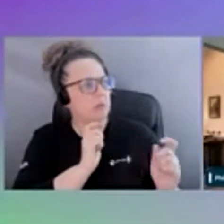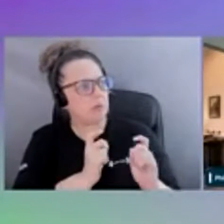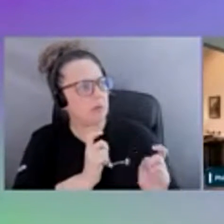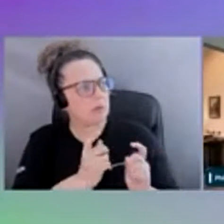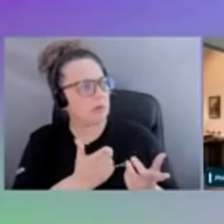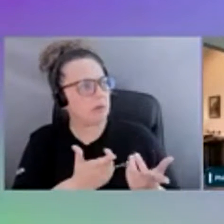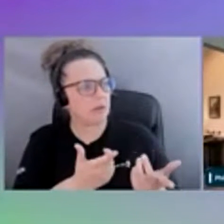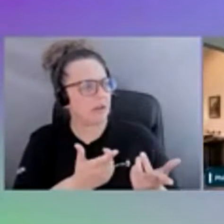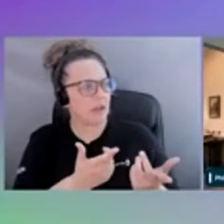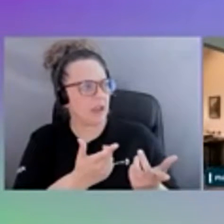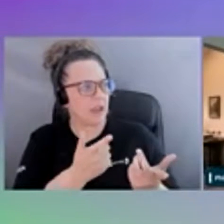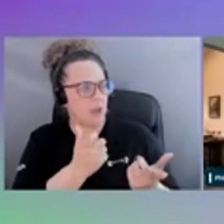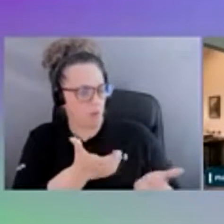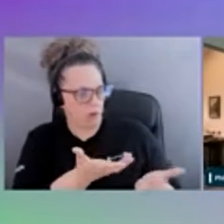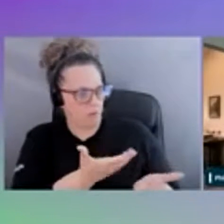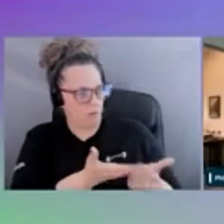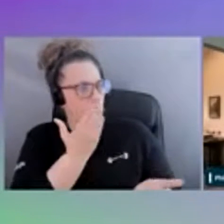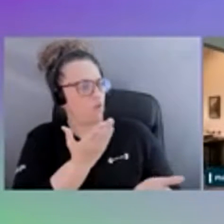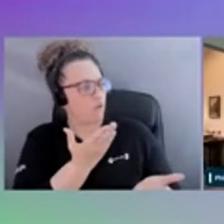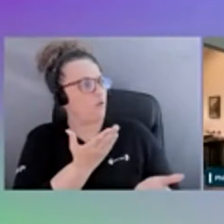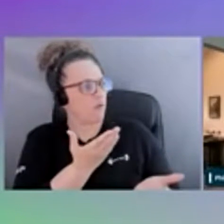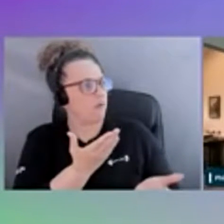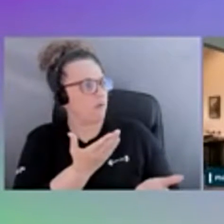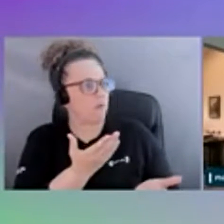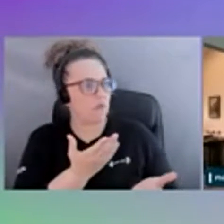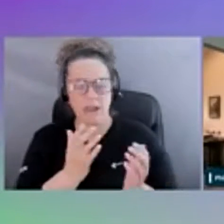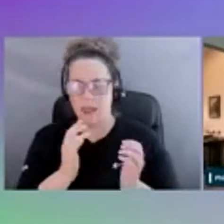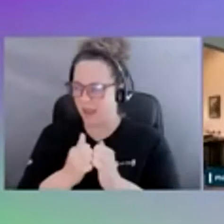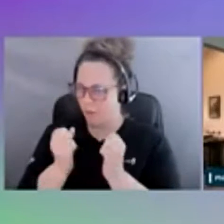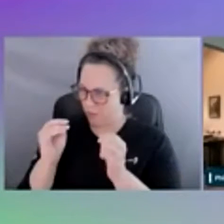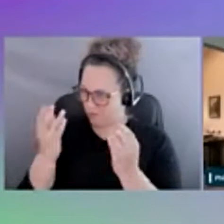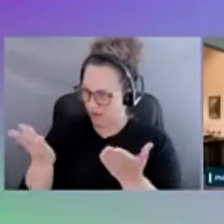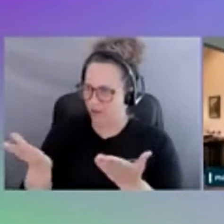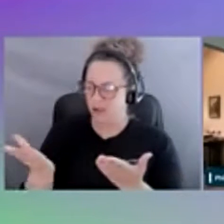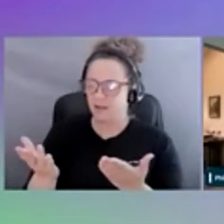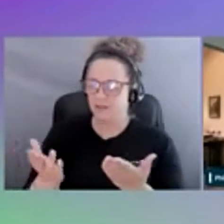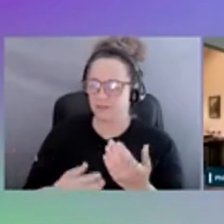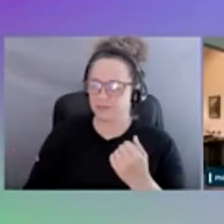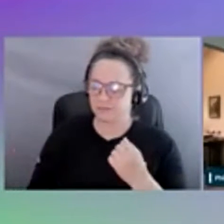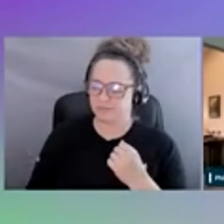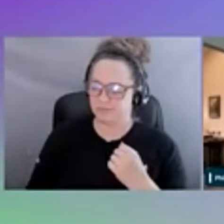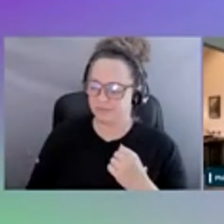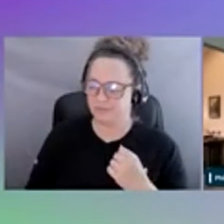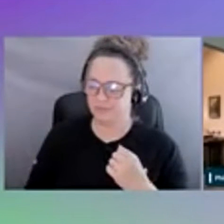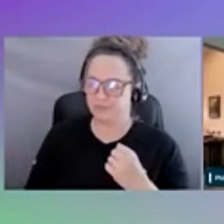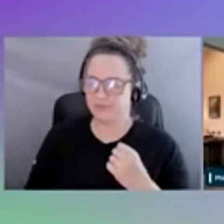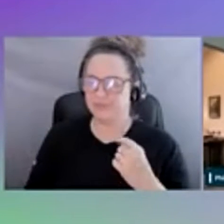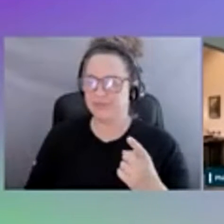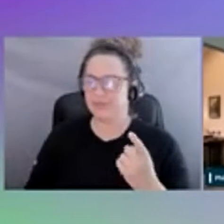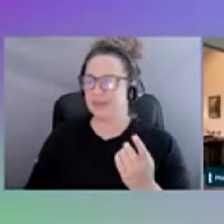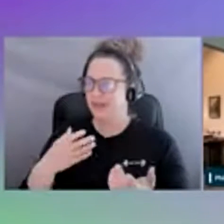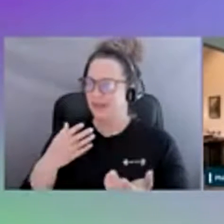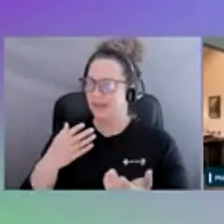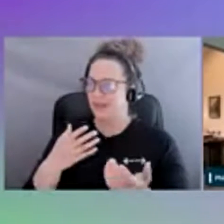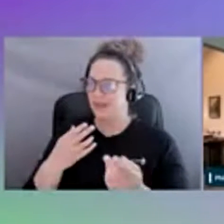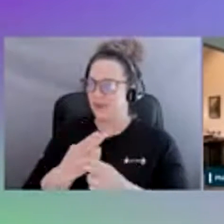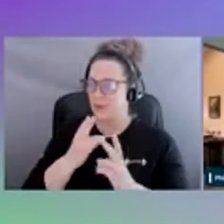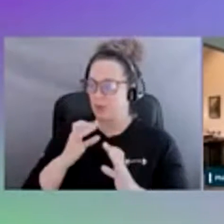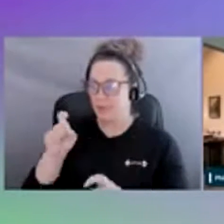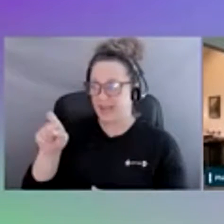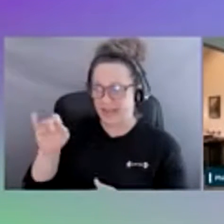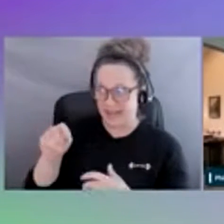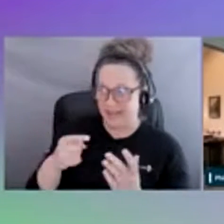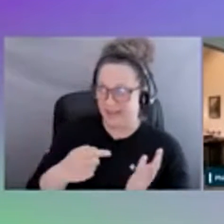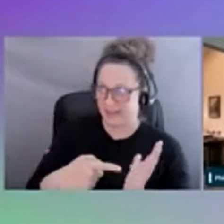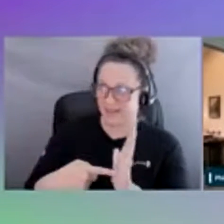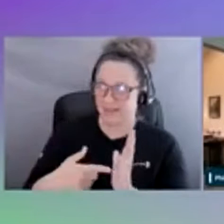users that need it? Yeah, look, the request for proof that users that need it, it's hard